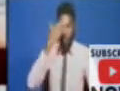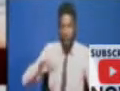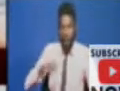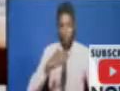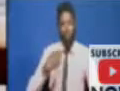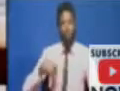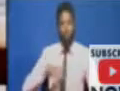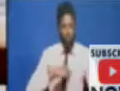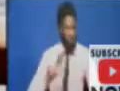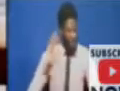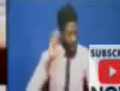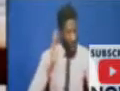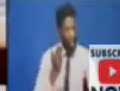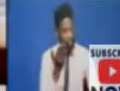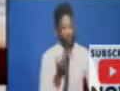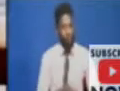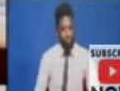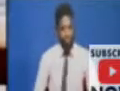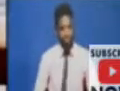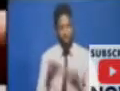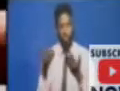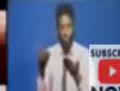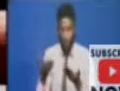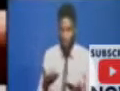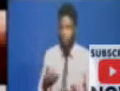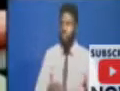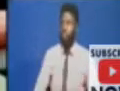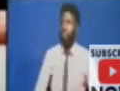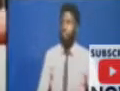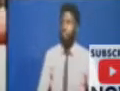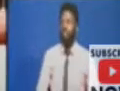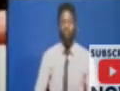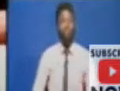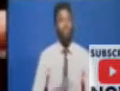you. Welcome. Thank you,